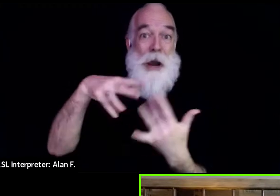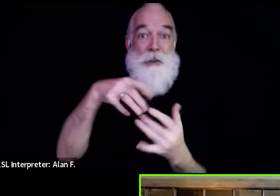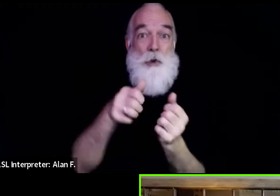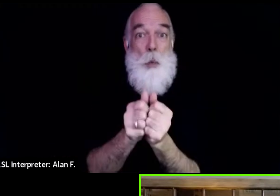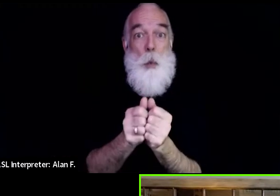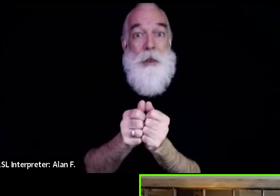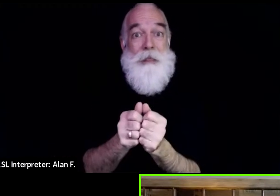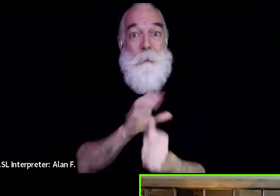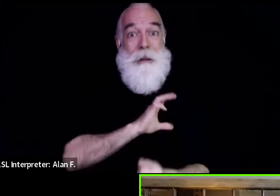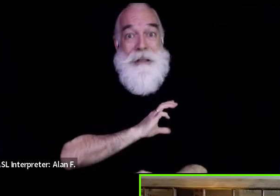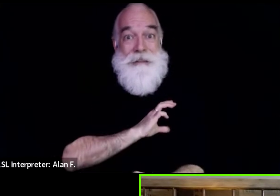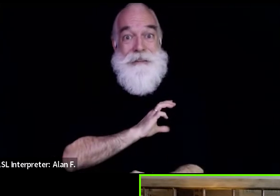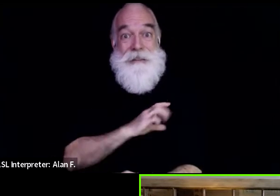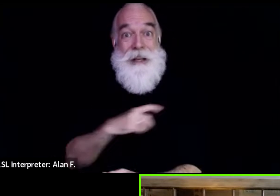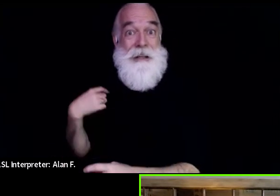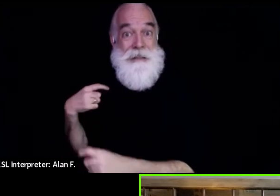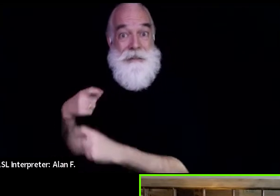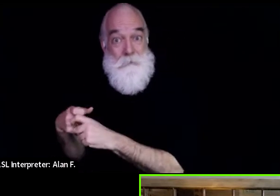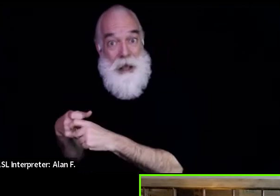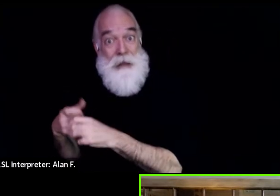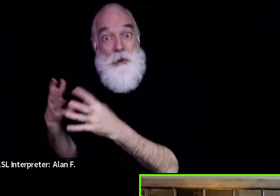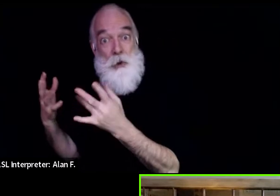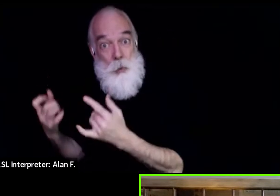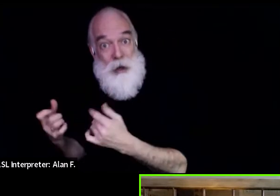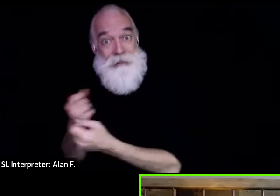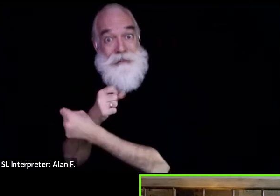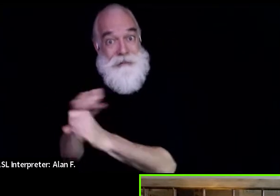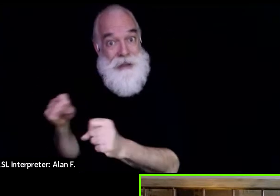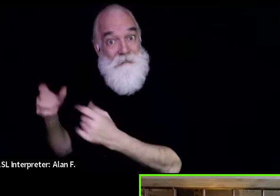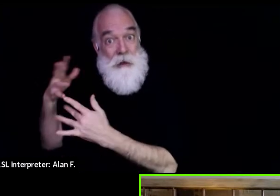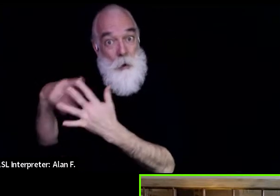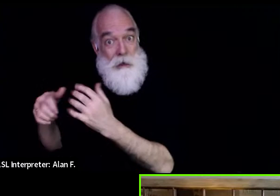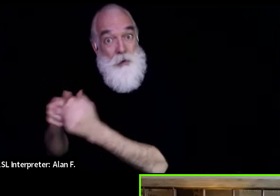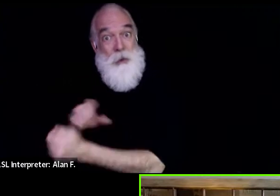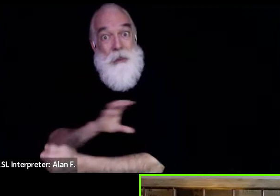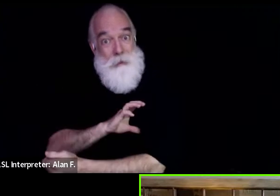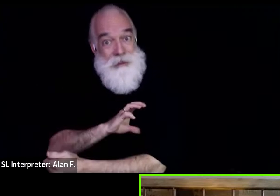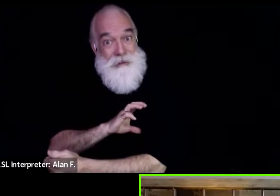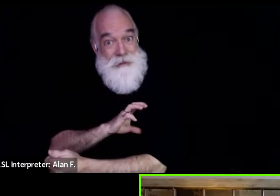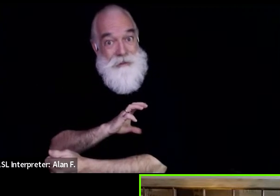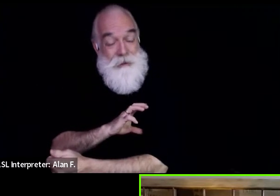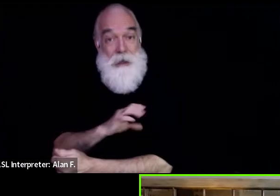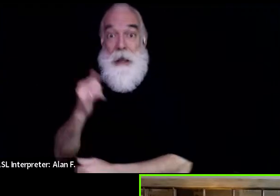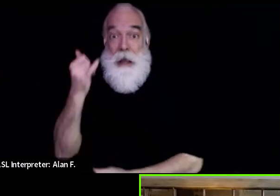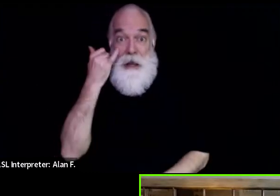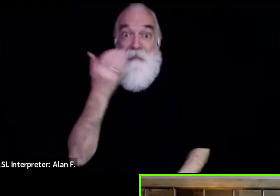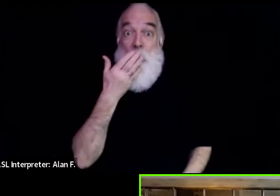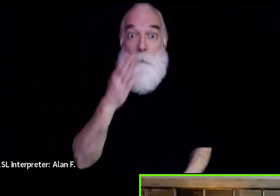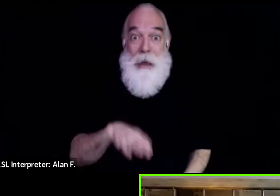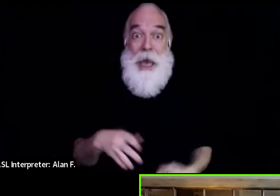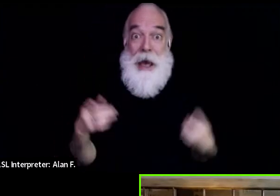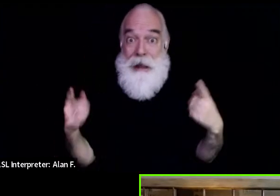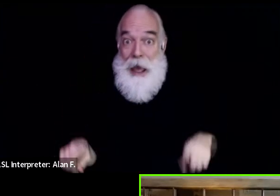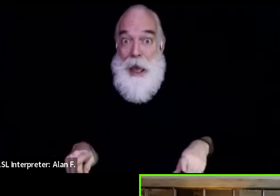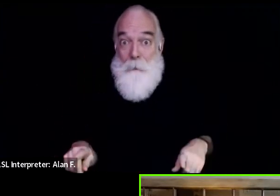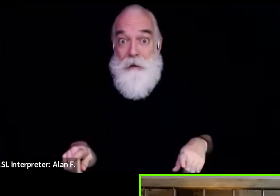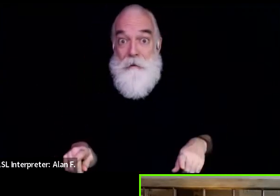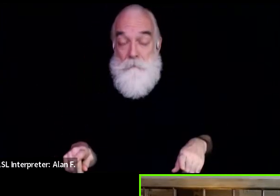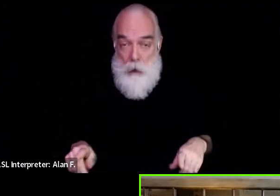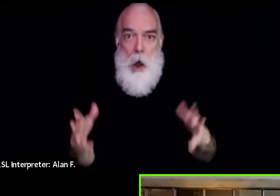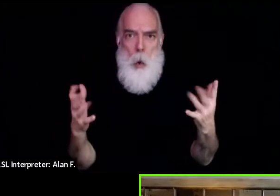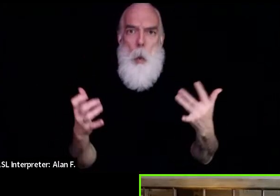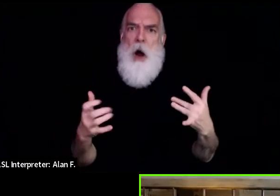And I also want to be able to call the police when something bad happens. When my nephew was murdered, it was